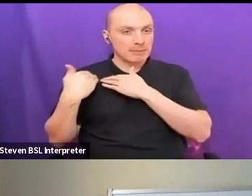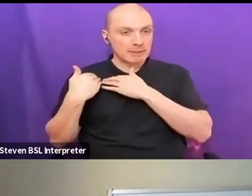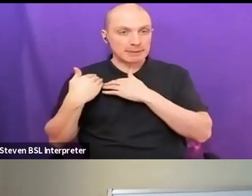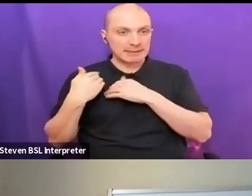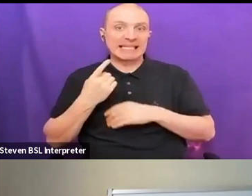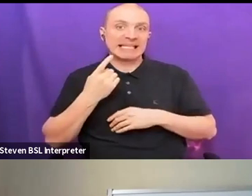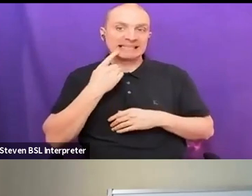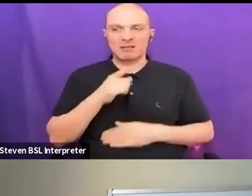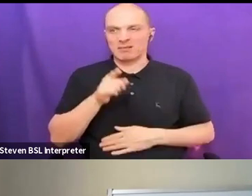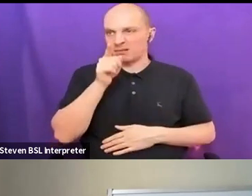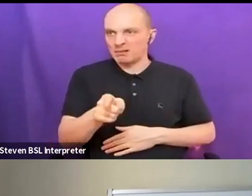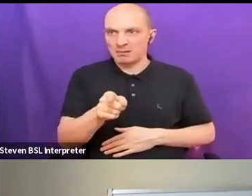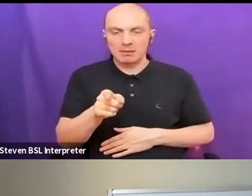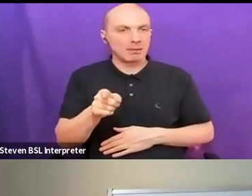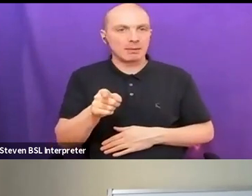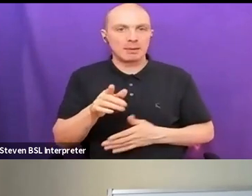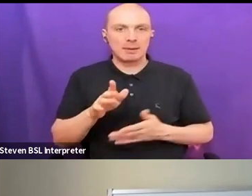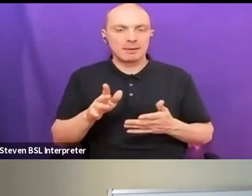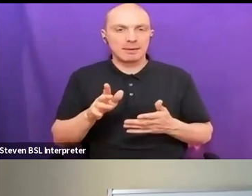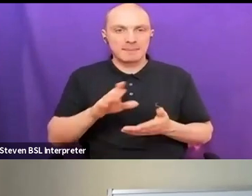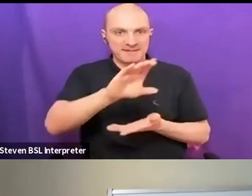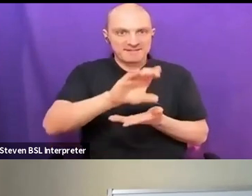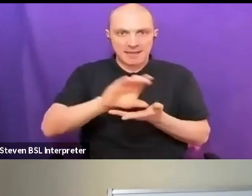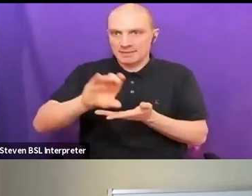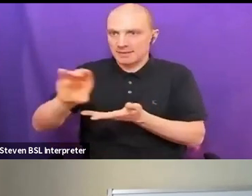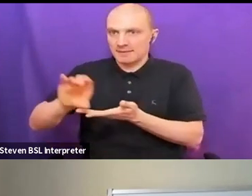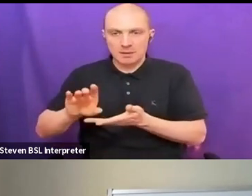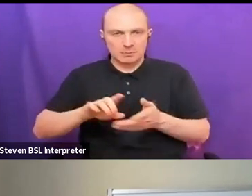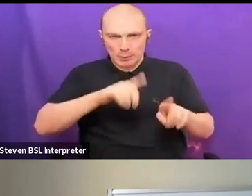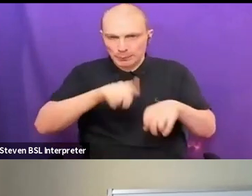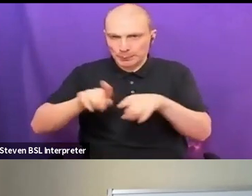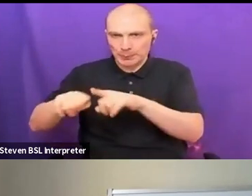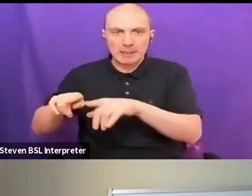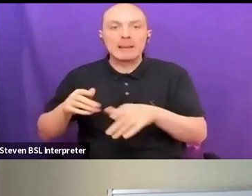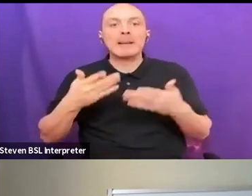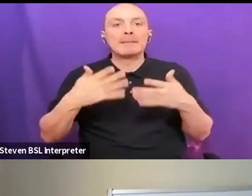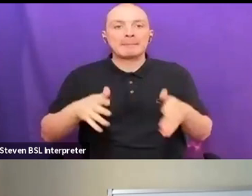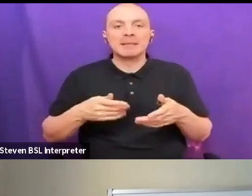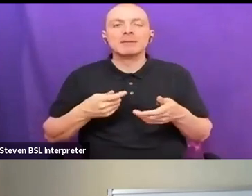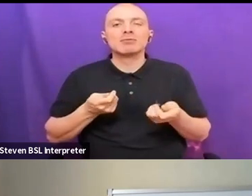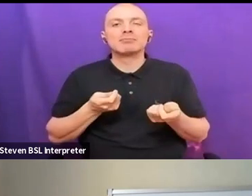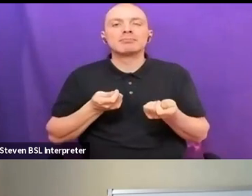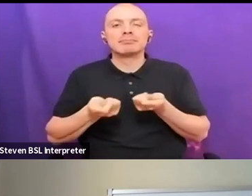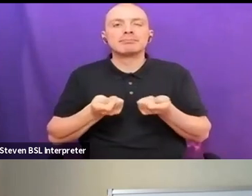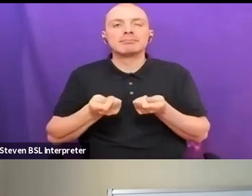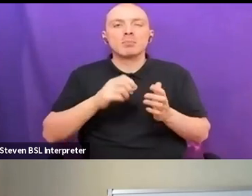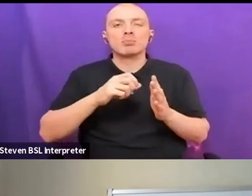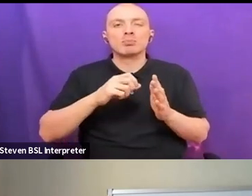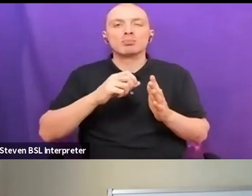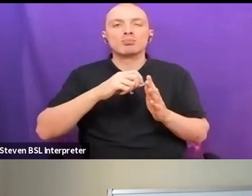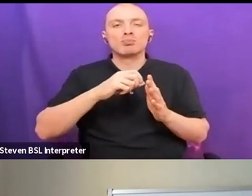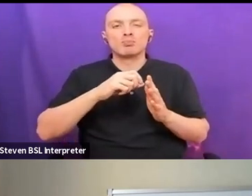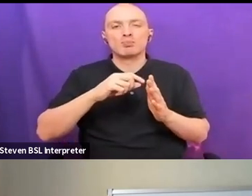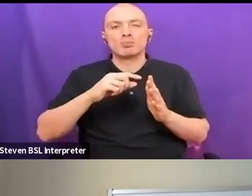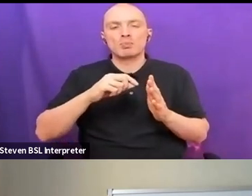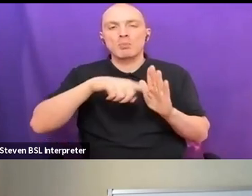funding. However, having said that, we did run a program a couple of years ago called Stalled Spaces, which we ran sort of as a legacy of the